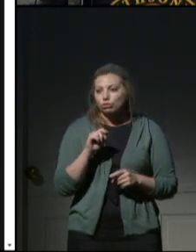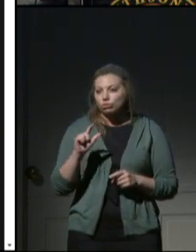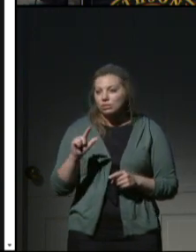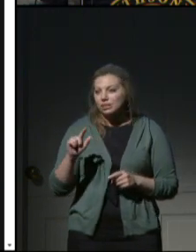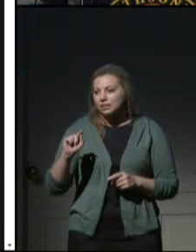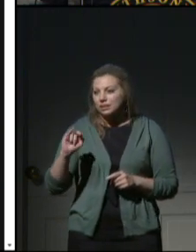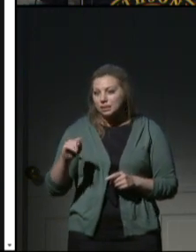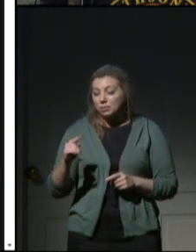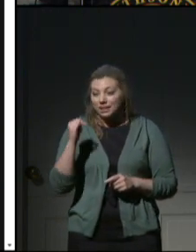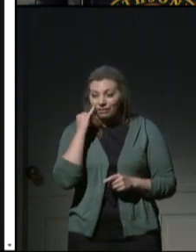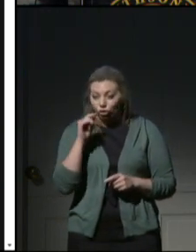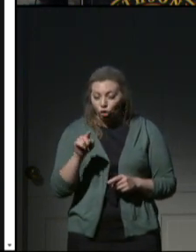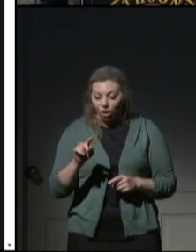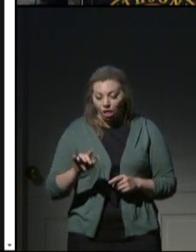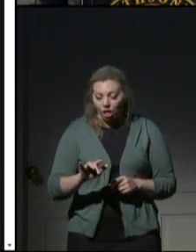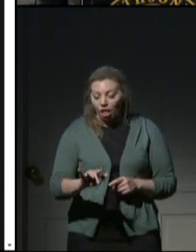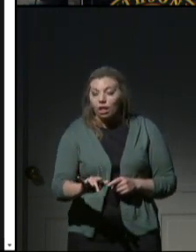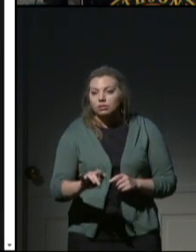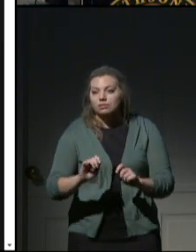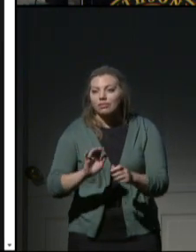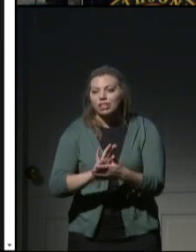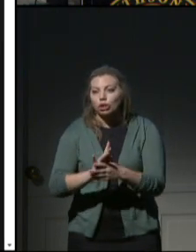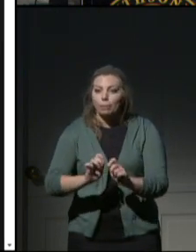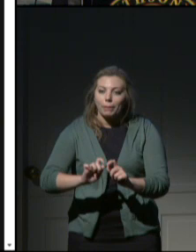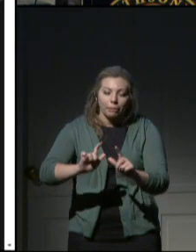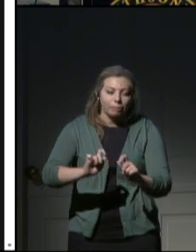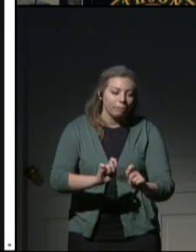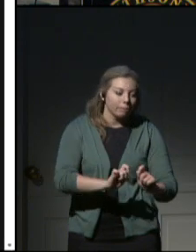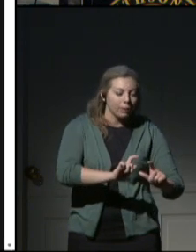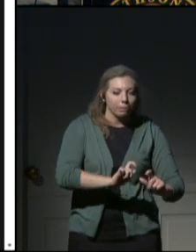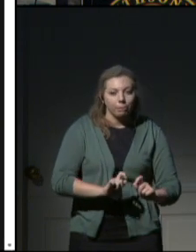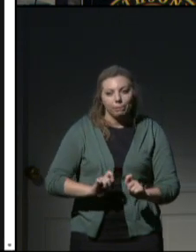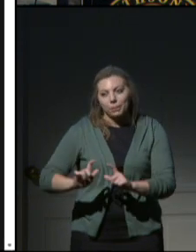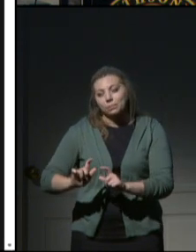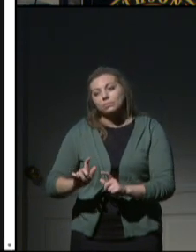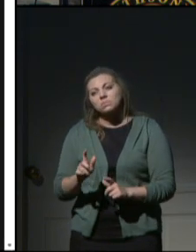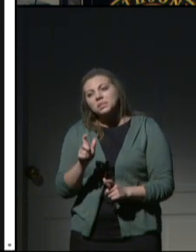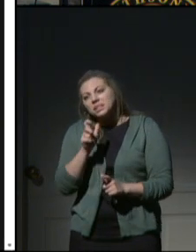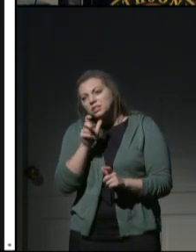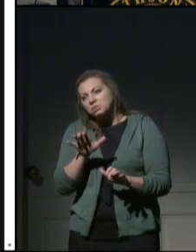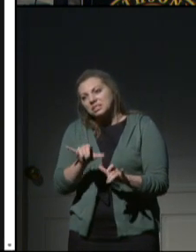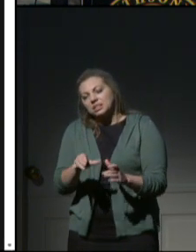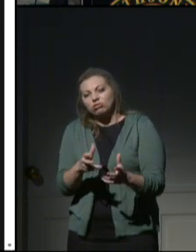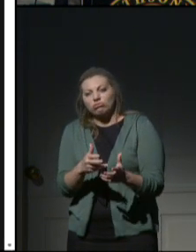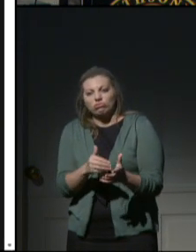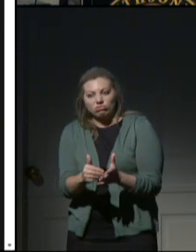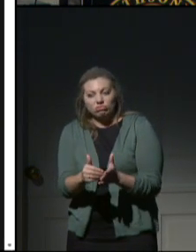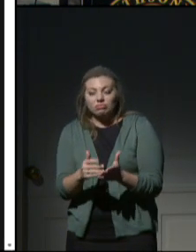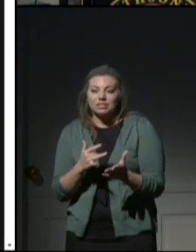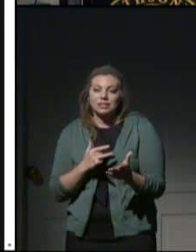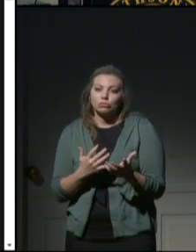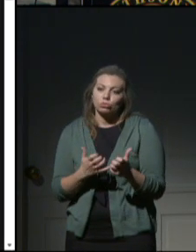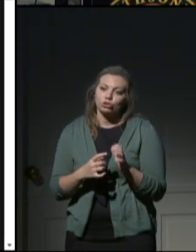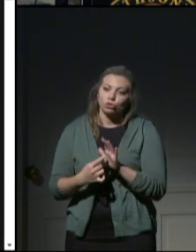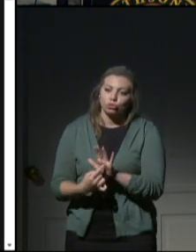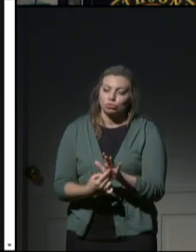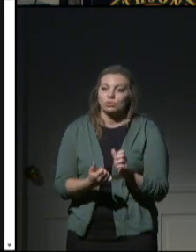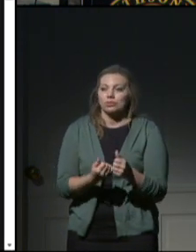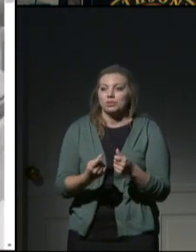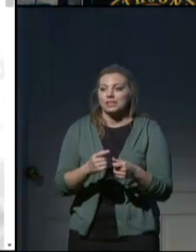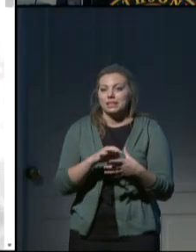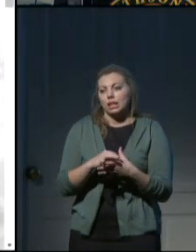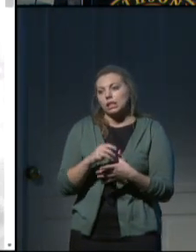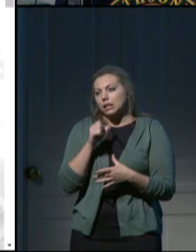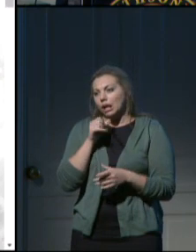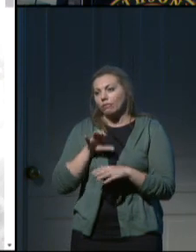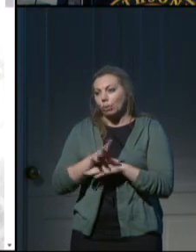you hover over them, videos would come up and things like that we don't do as much anymore. Usually we like to show everybody the content and not make them